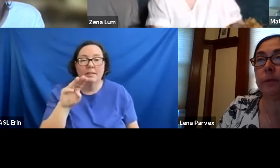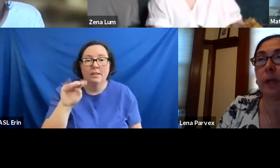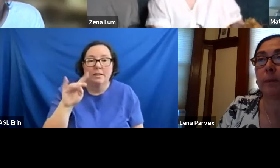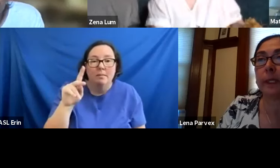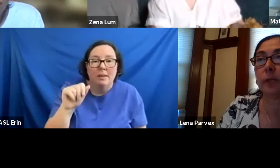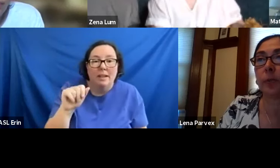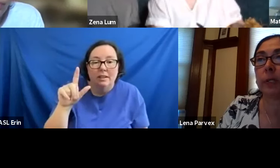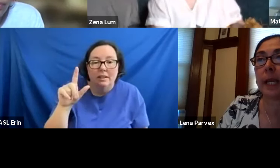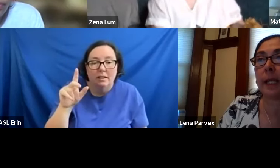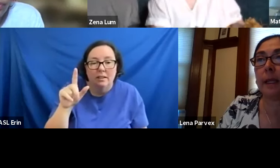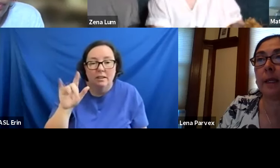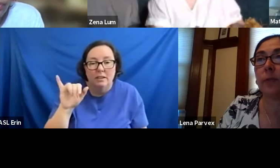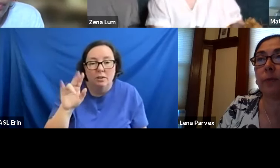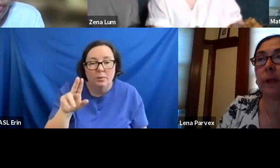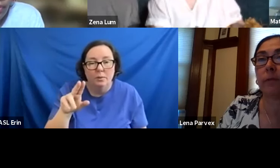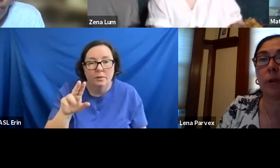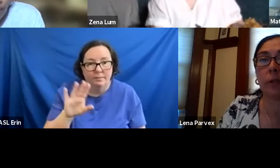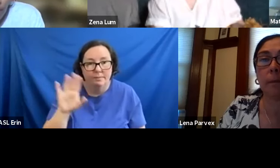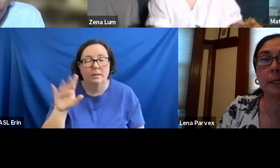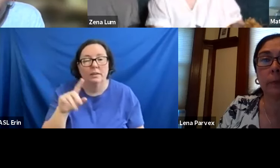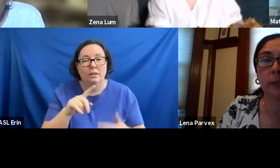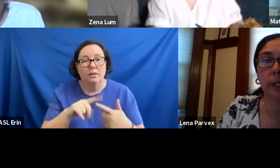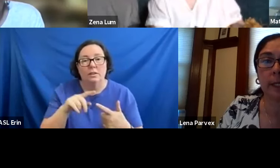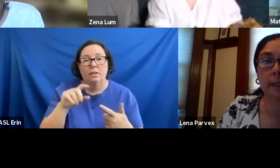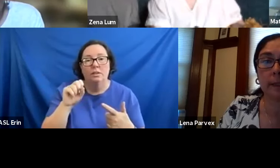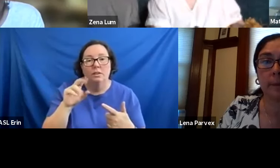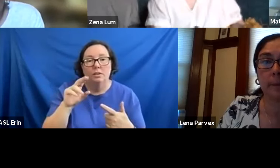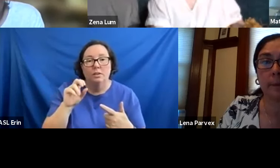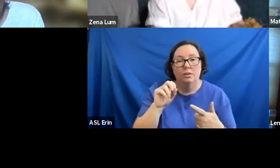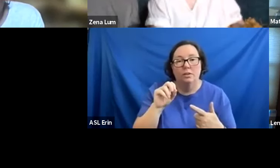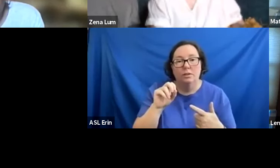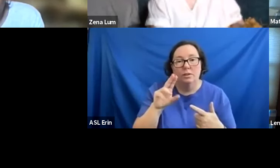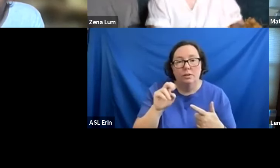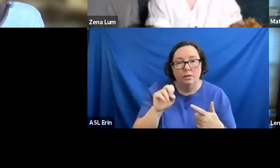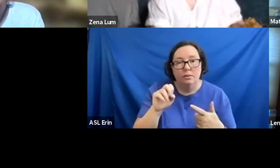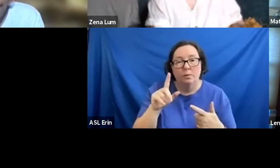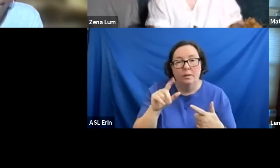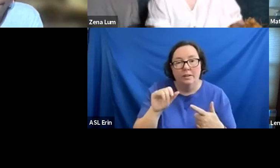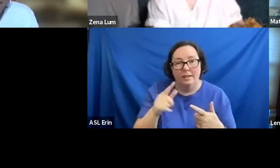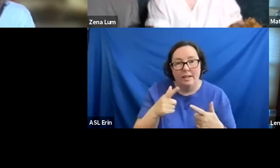Liu, followed by Suru Yang and Yufeng Rong. Please raise your hands.